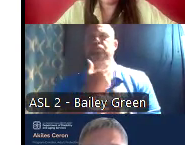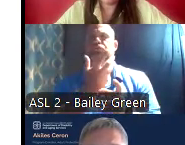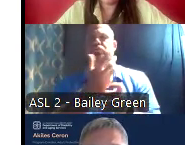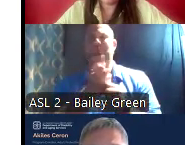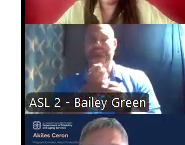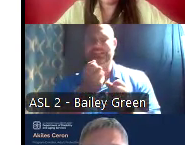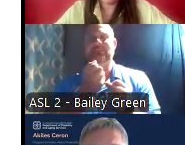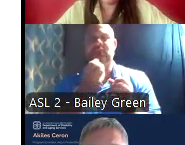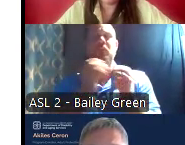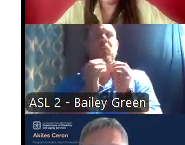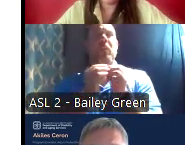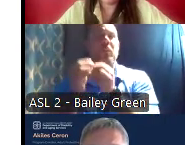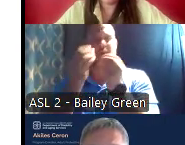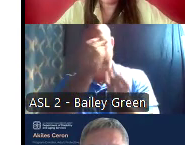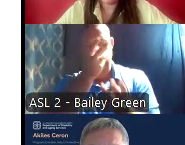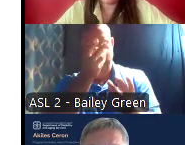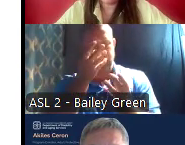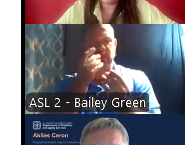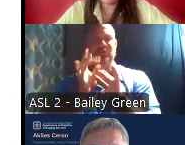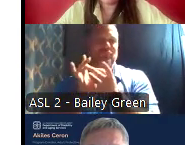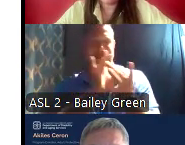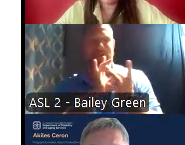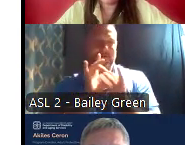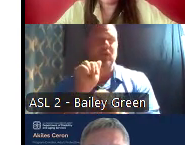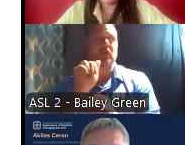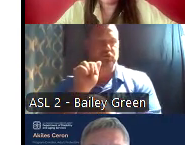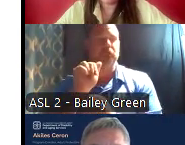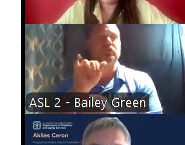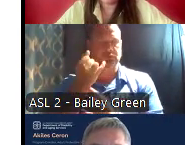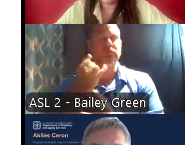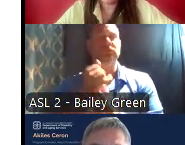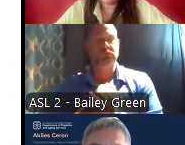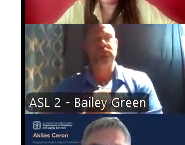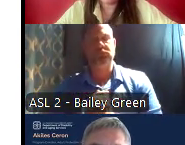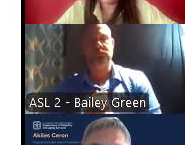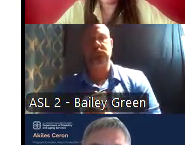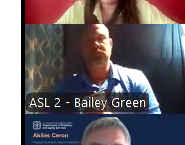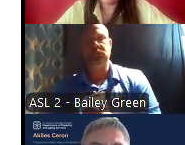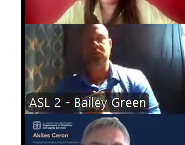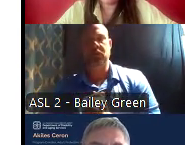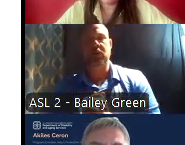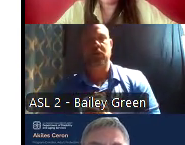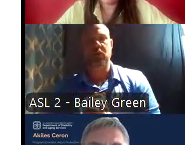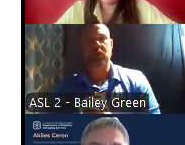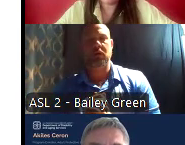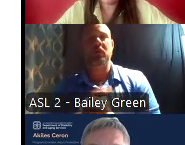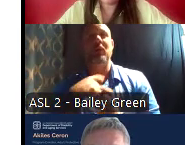information about issues related to elder and disability justice. So we had 2 listening sessions. We had a listening session with